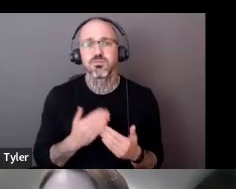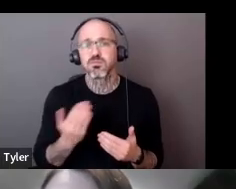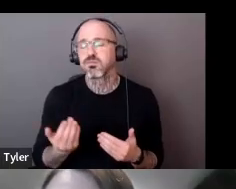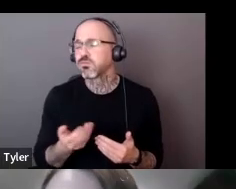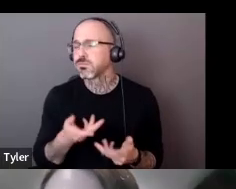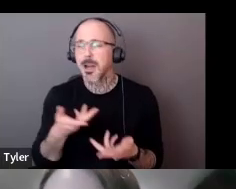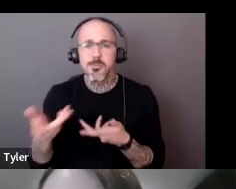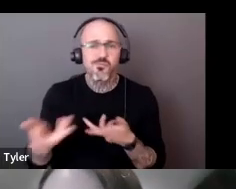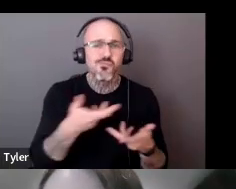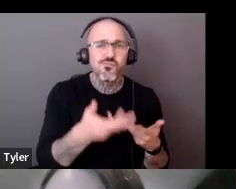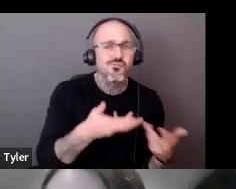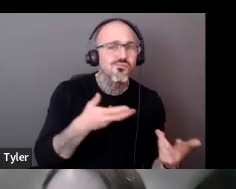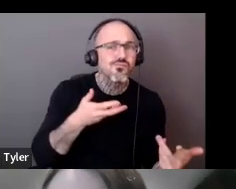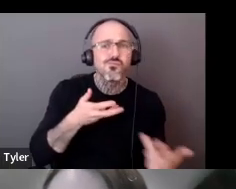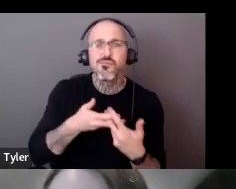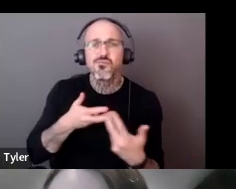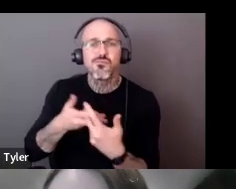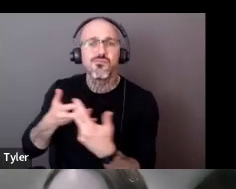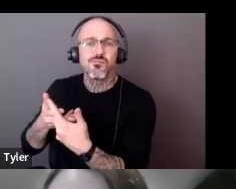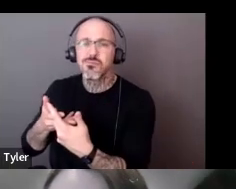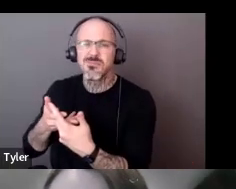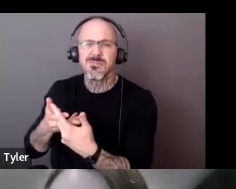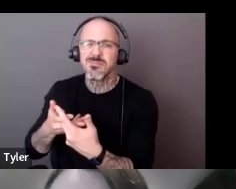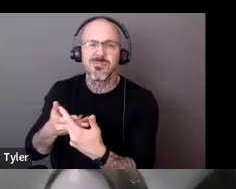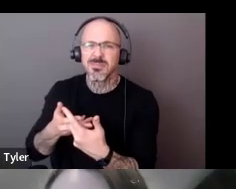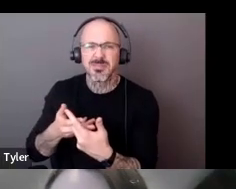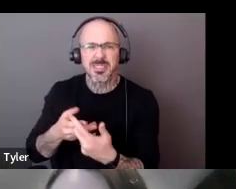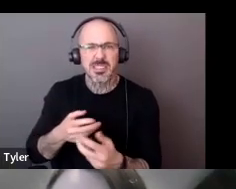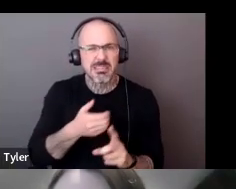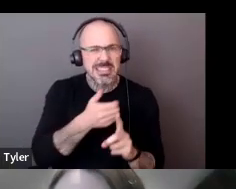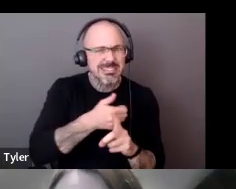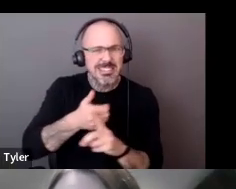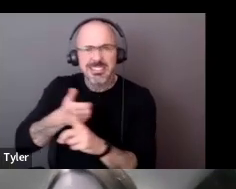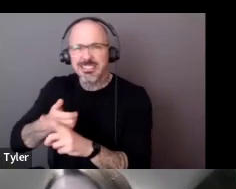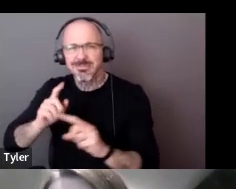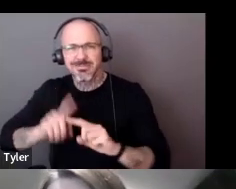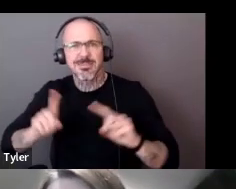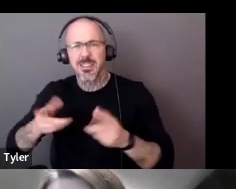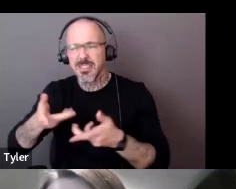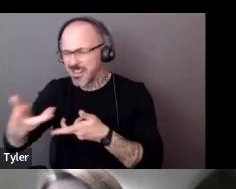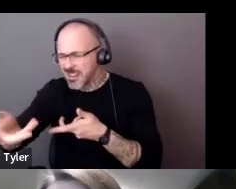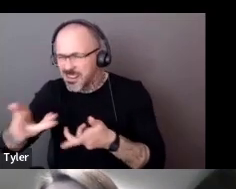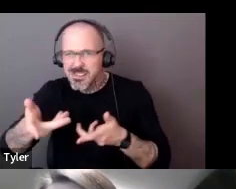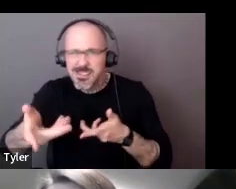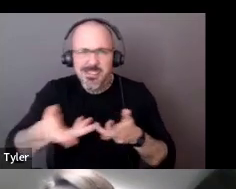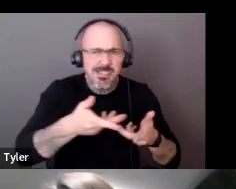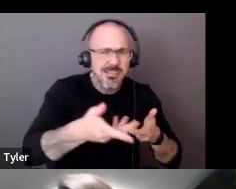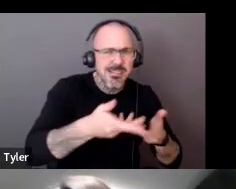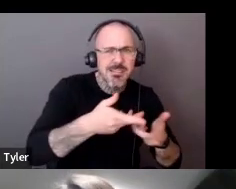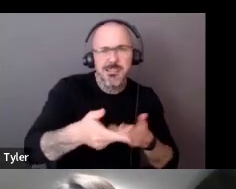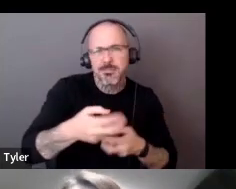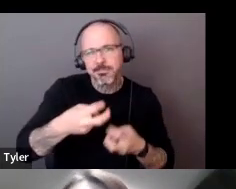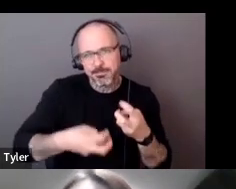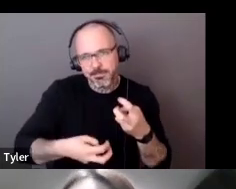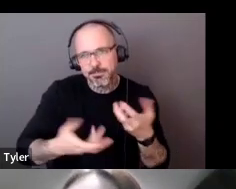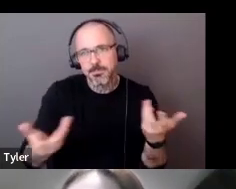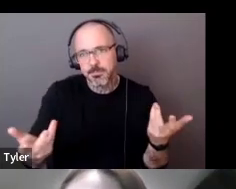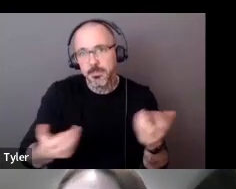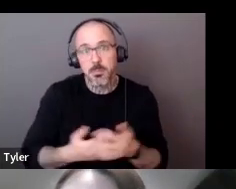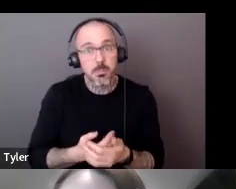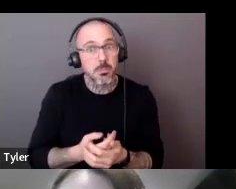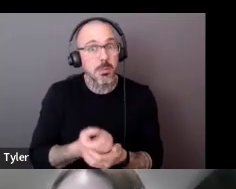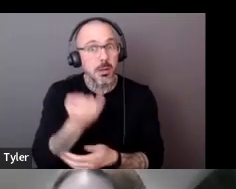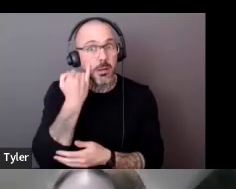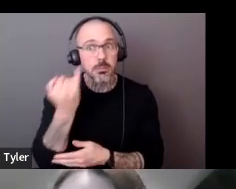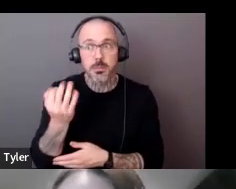like it's glacial. Although the gains, as they do come, are quite significant and are